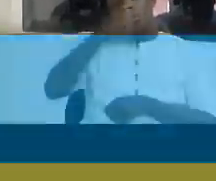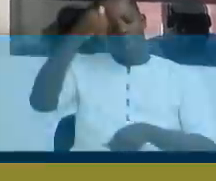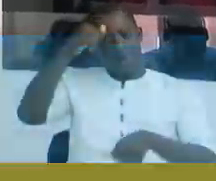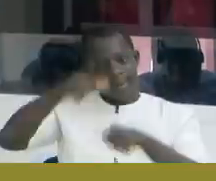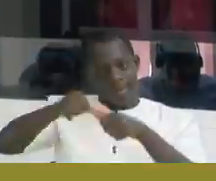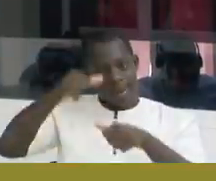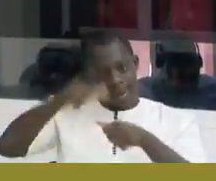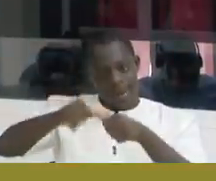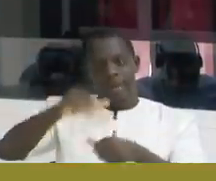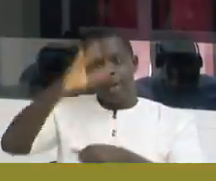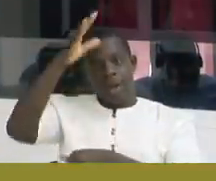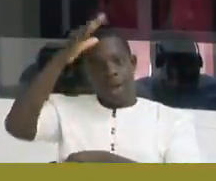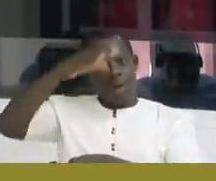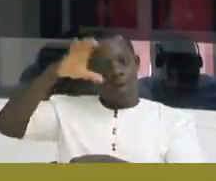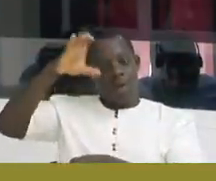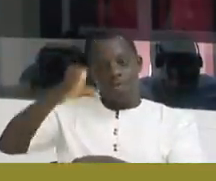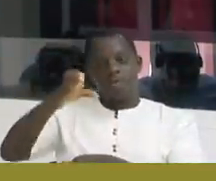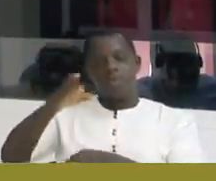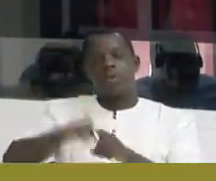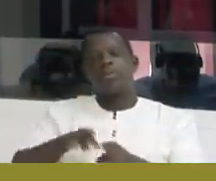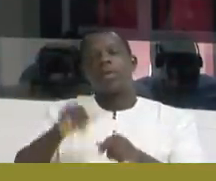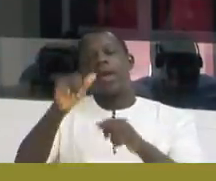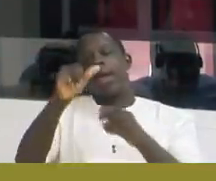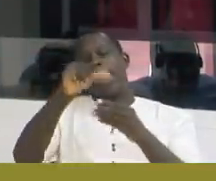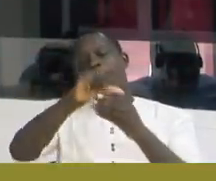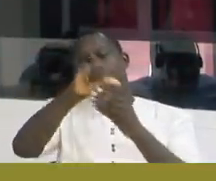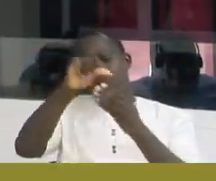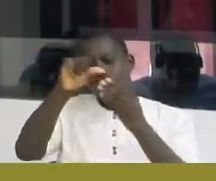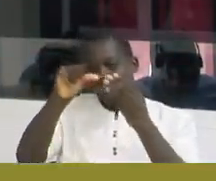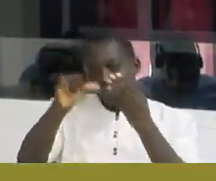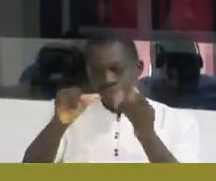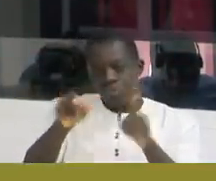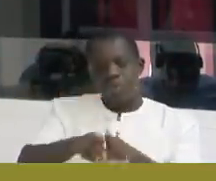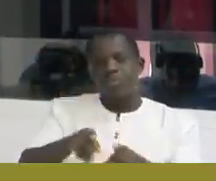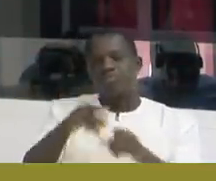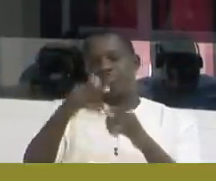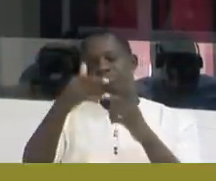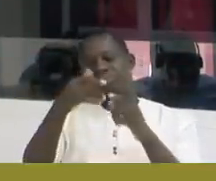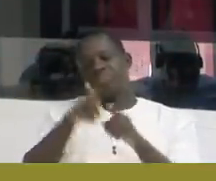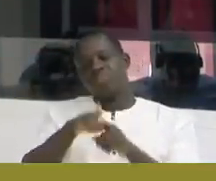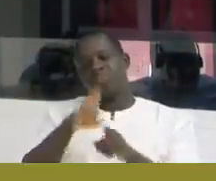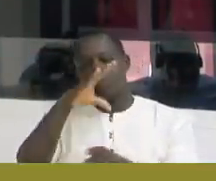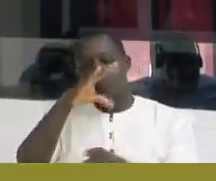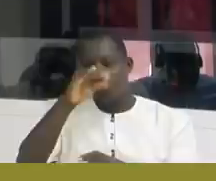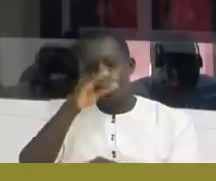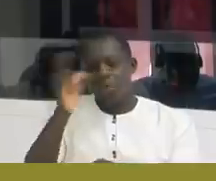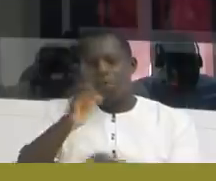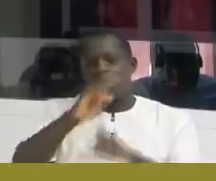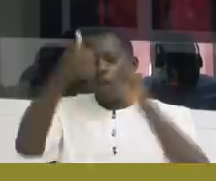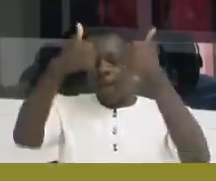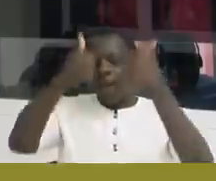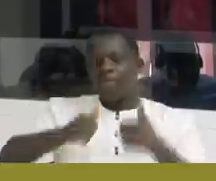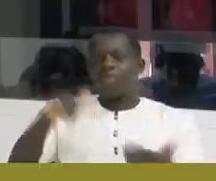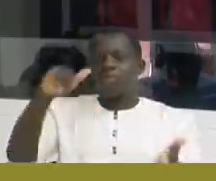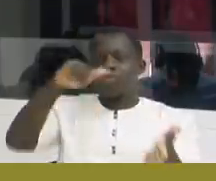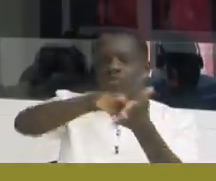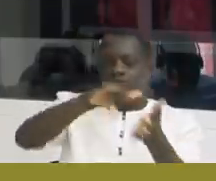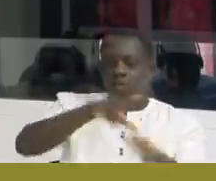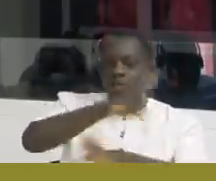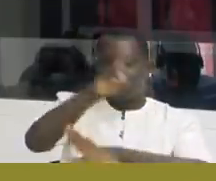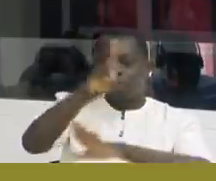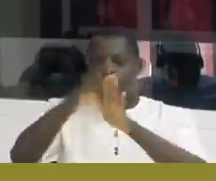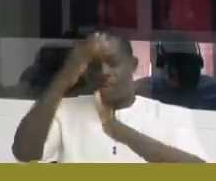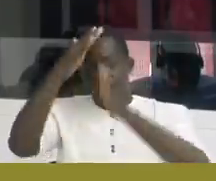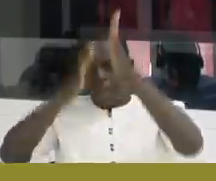that even among the testimonies of what happened at Yundum camp immediately we returned